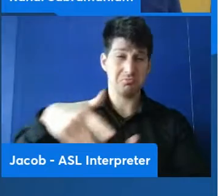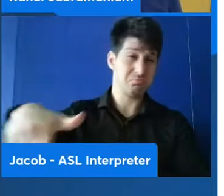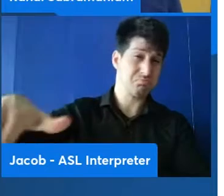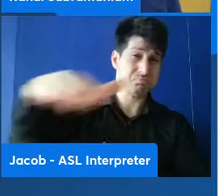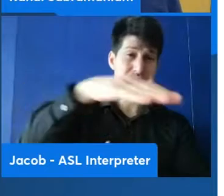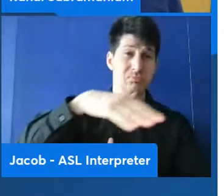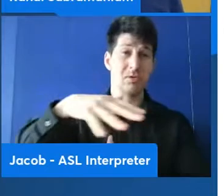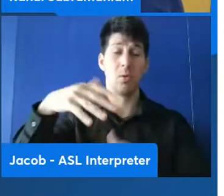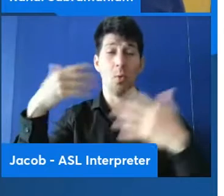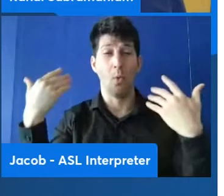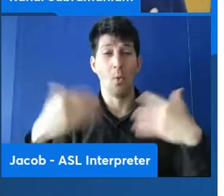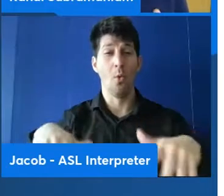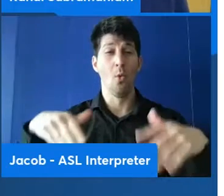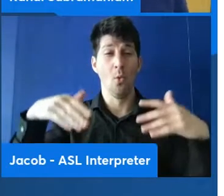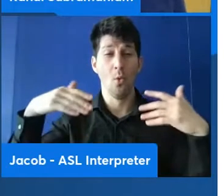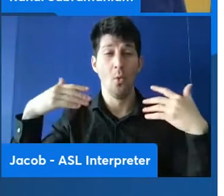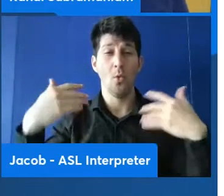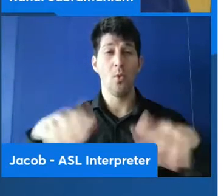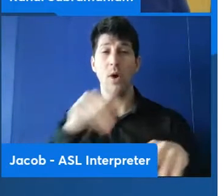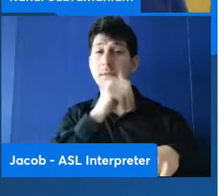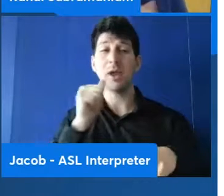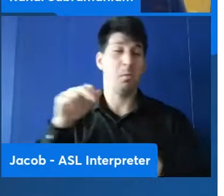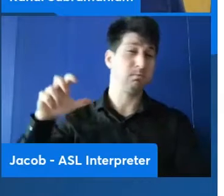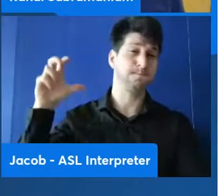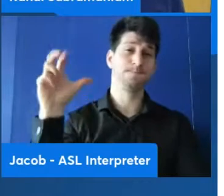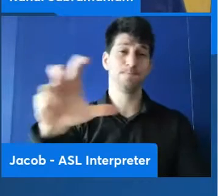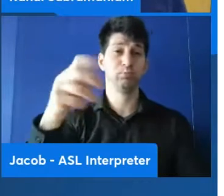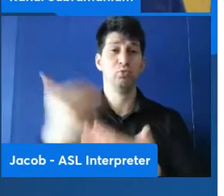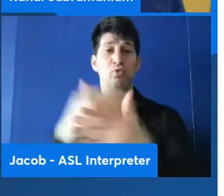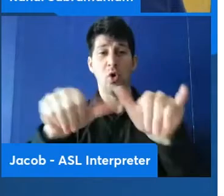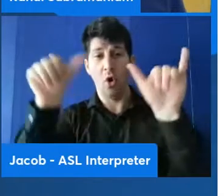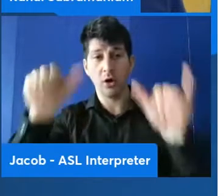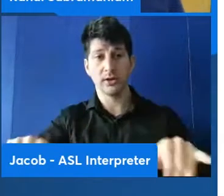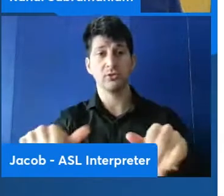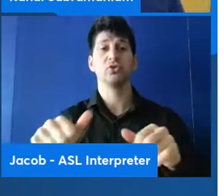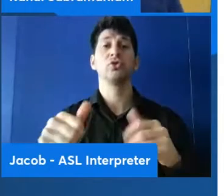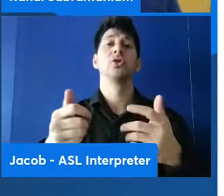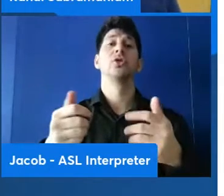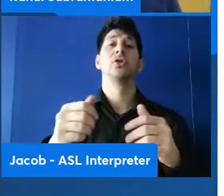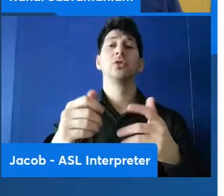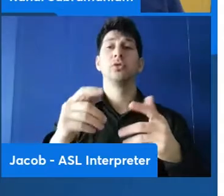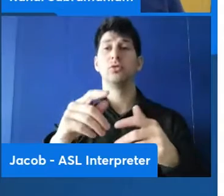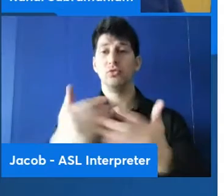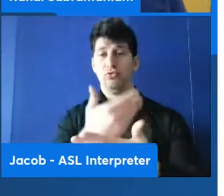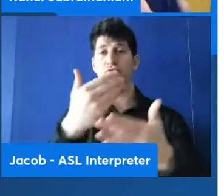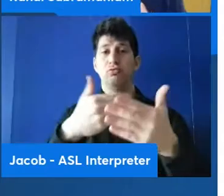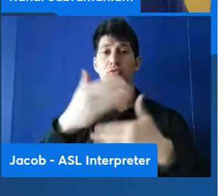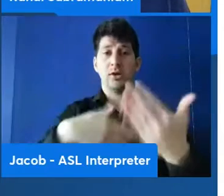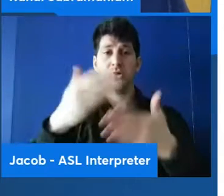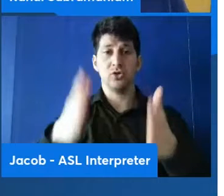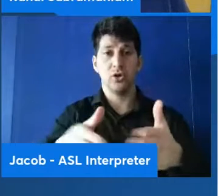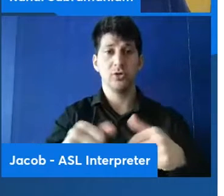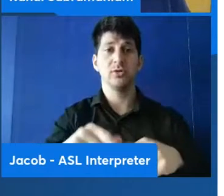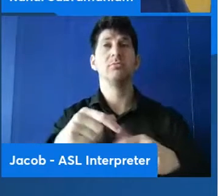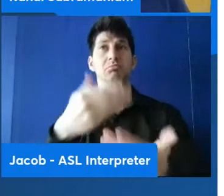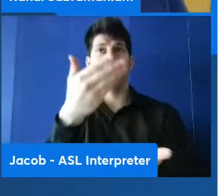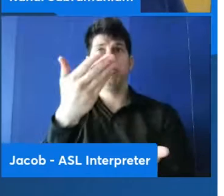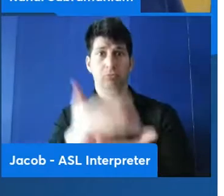is making a big bet on this new architecture and these new types of processors. They are truly providing or proving to